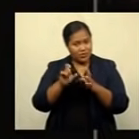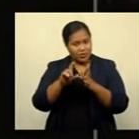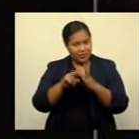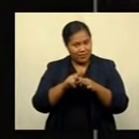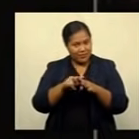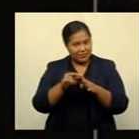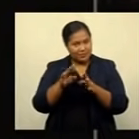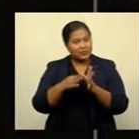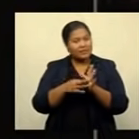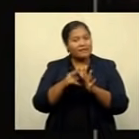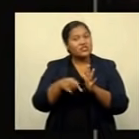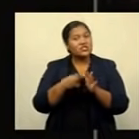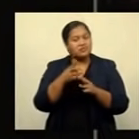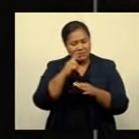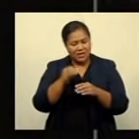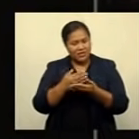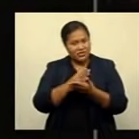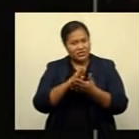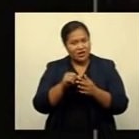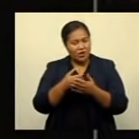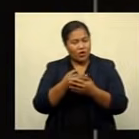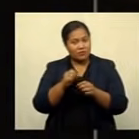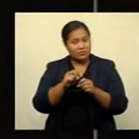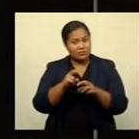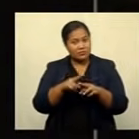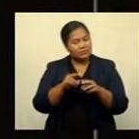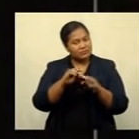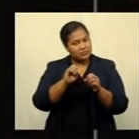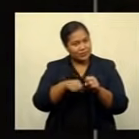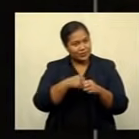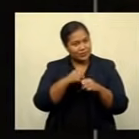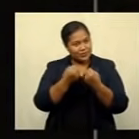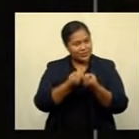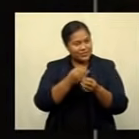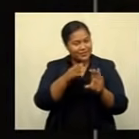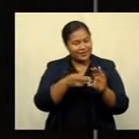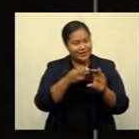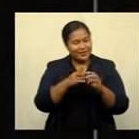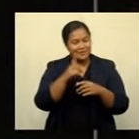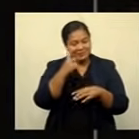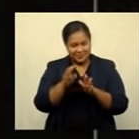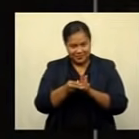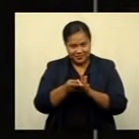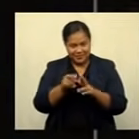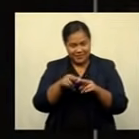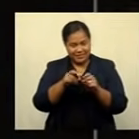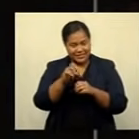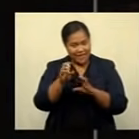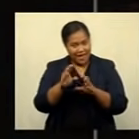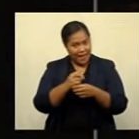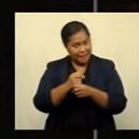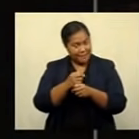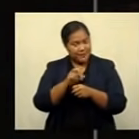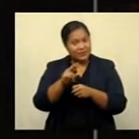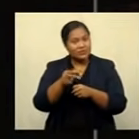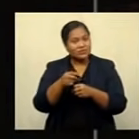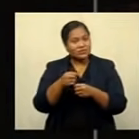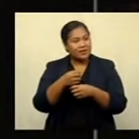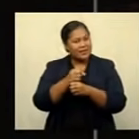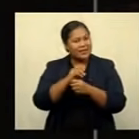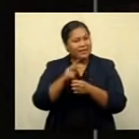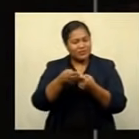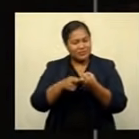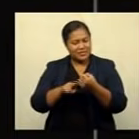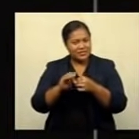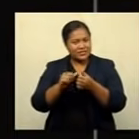fbcnews@fbc.com.fj or share it with us via our various social media accounts. You can also download our FBC app to keep updated with the very latest in news